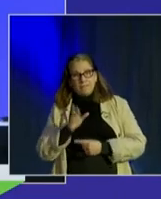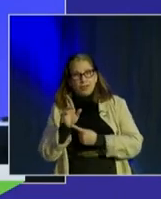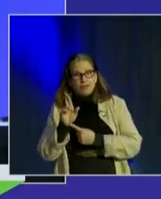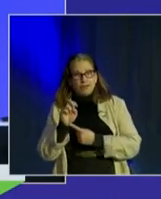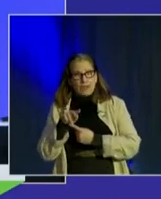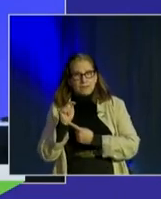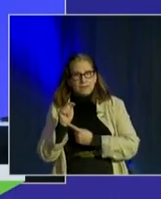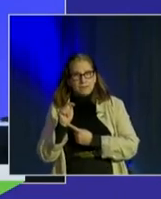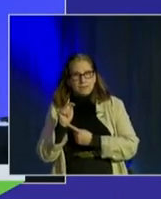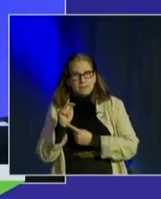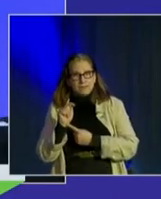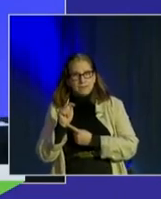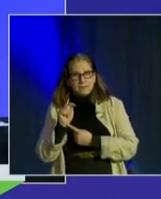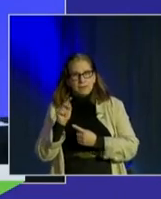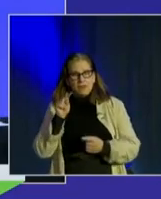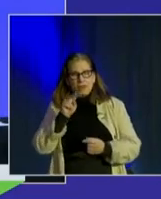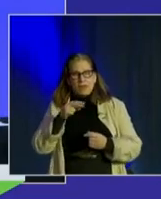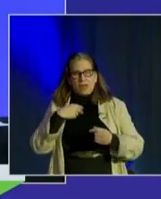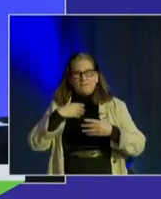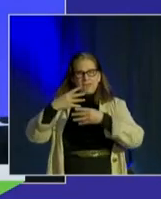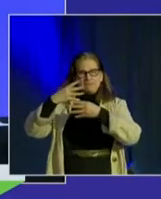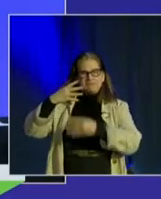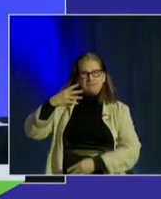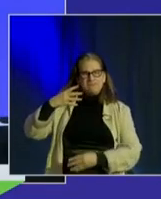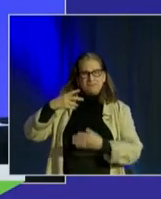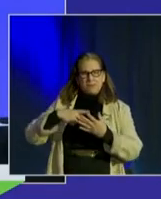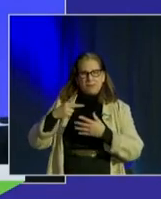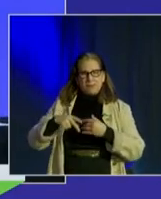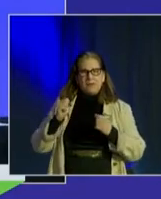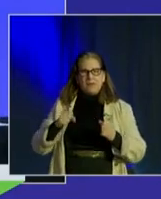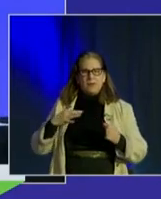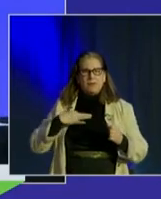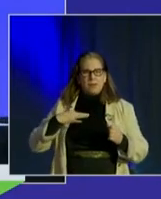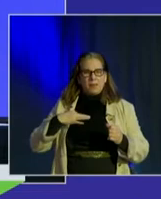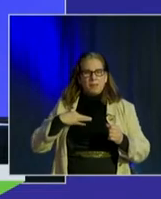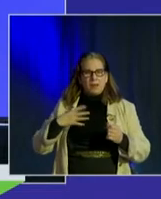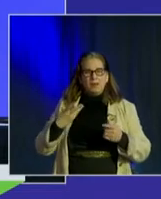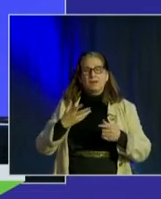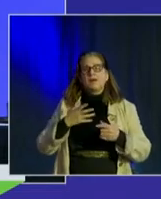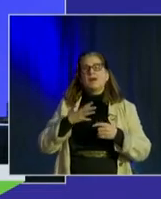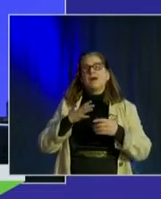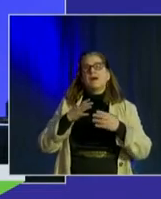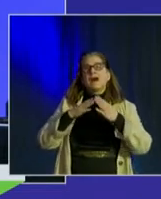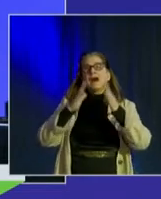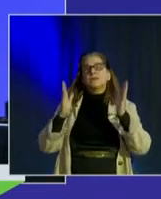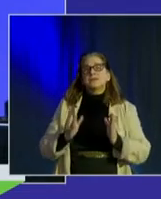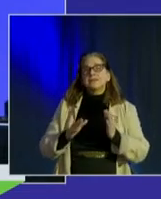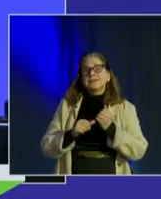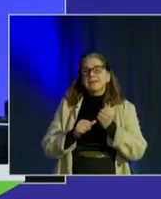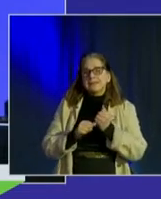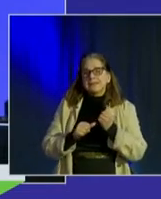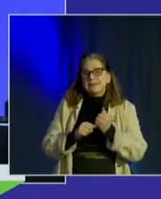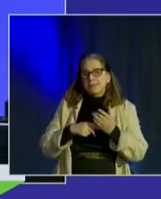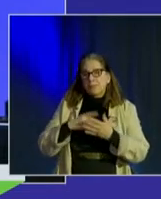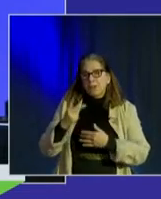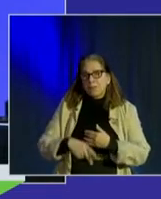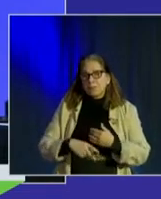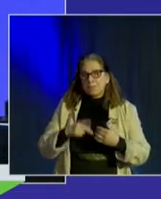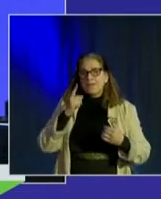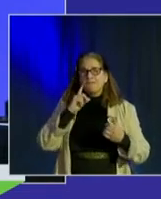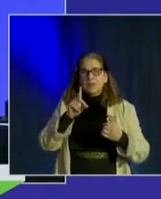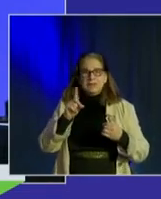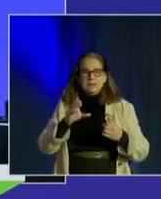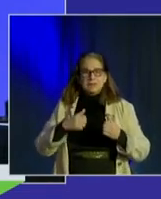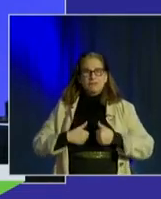is the Coronavirus Housing Assistance Program. That is for our residents. If you're behind on the rent, look to